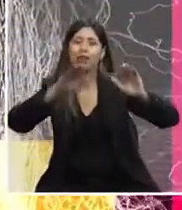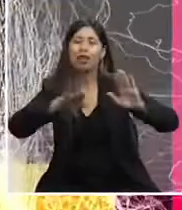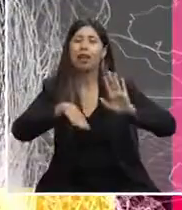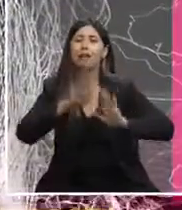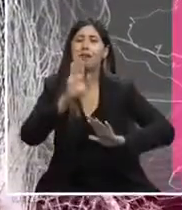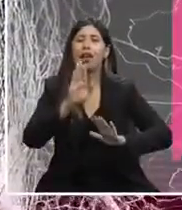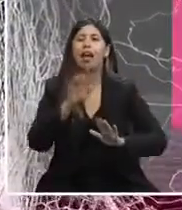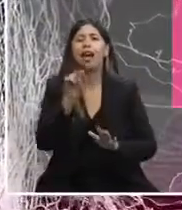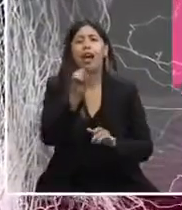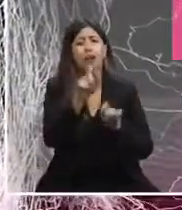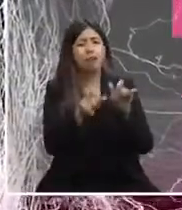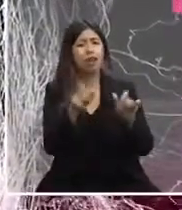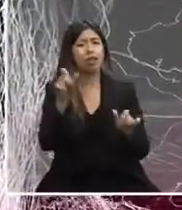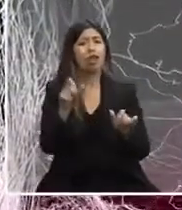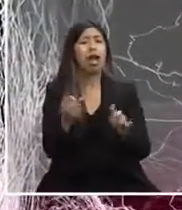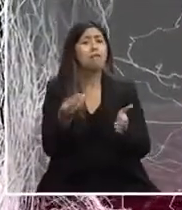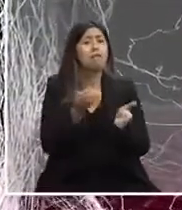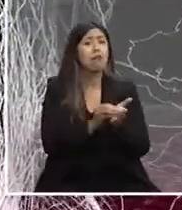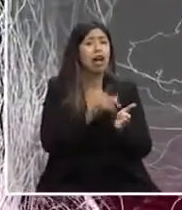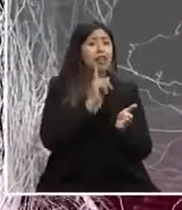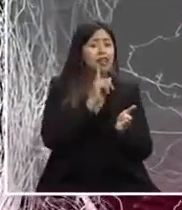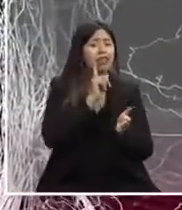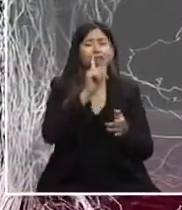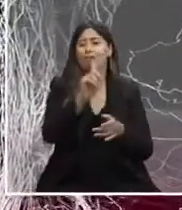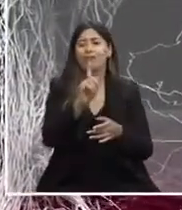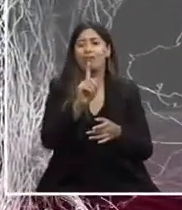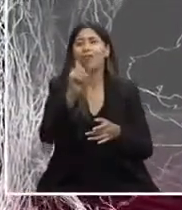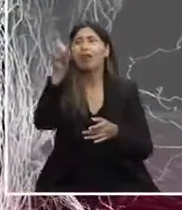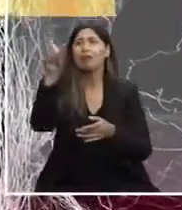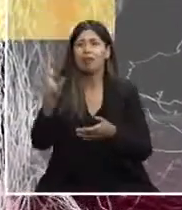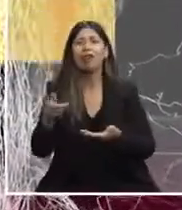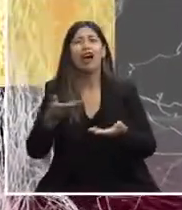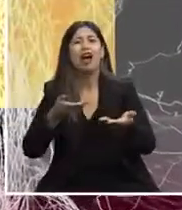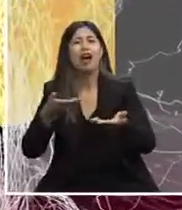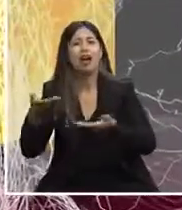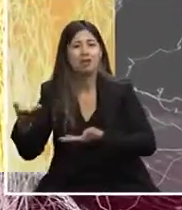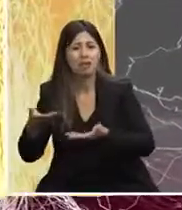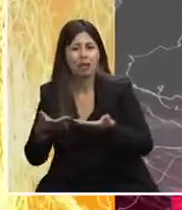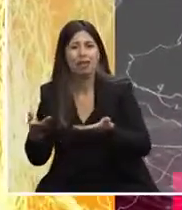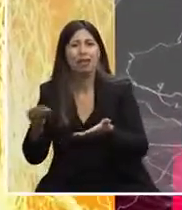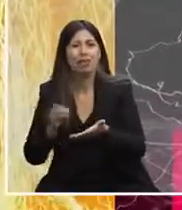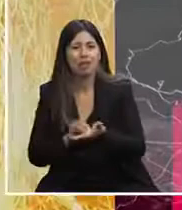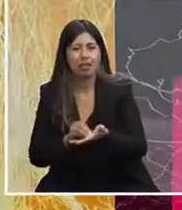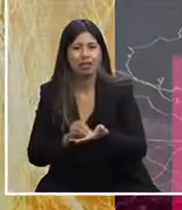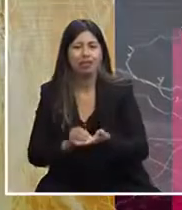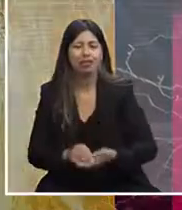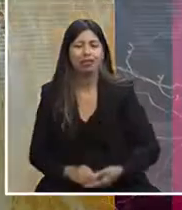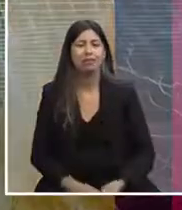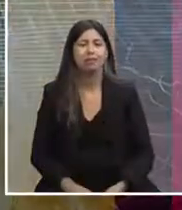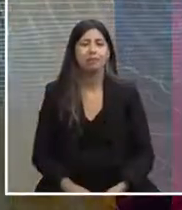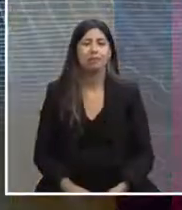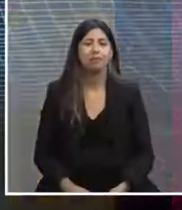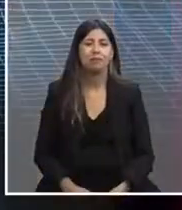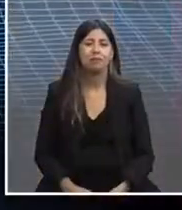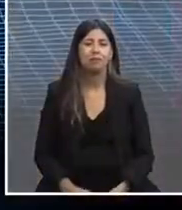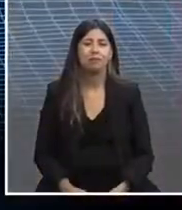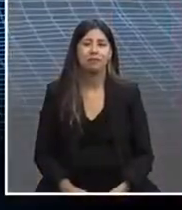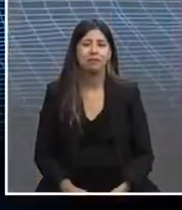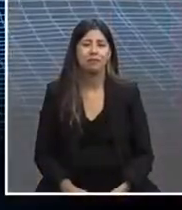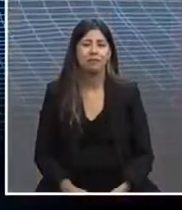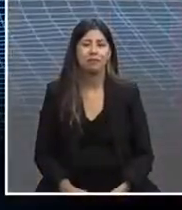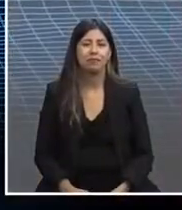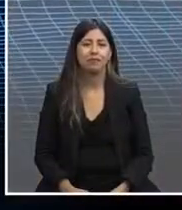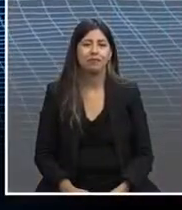way to get dopamine is developing intellectual curiosity and a thirst for knowledge in young and old